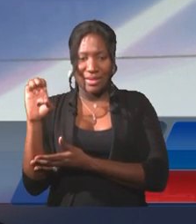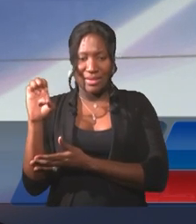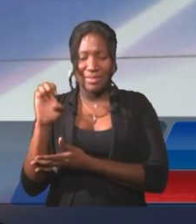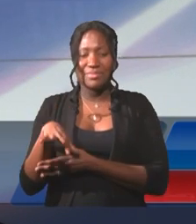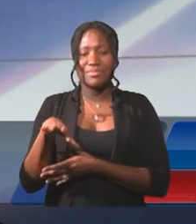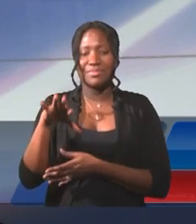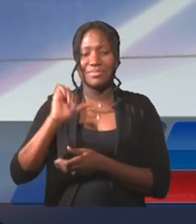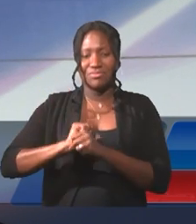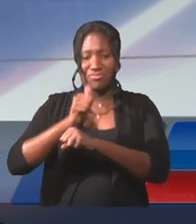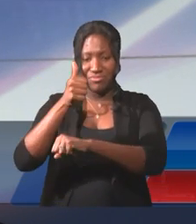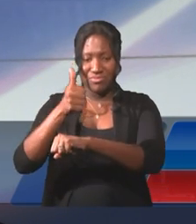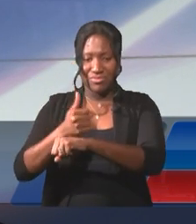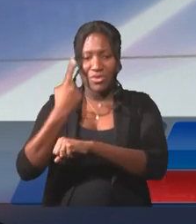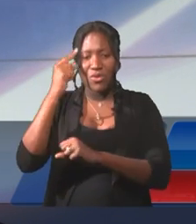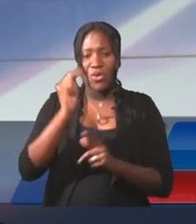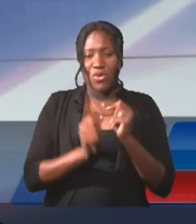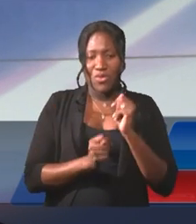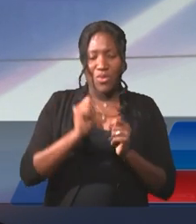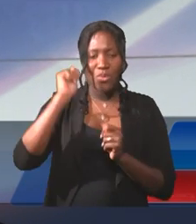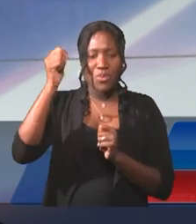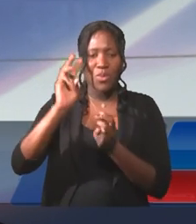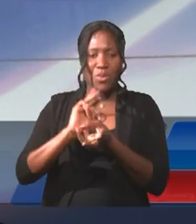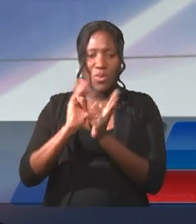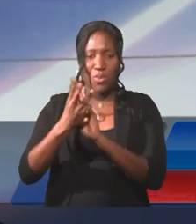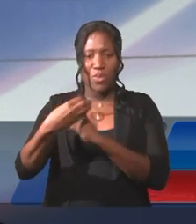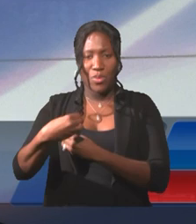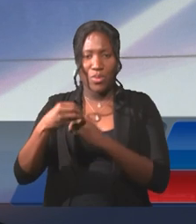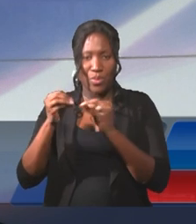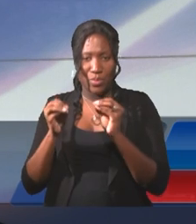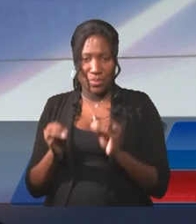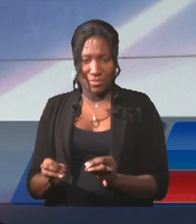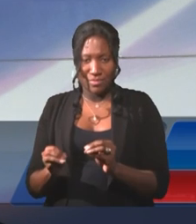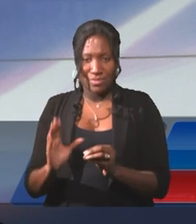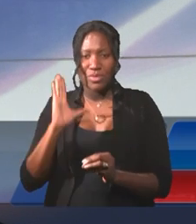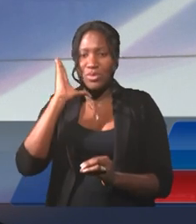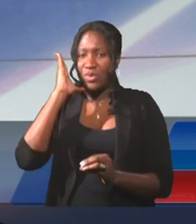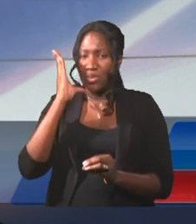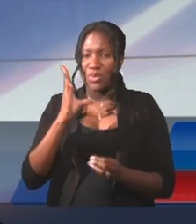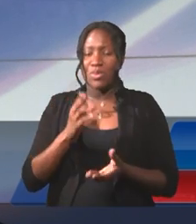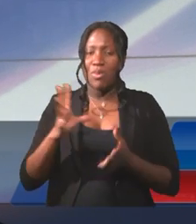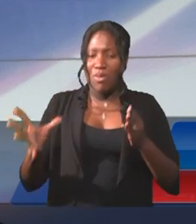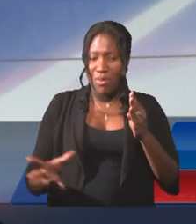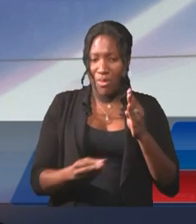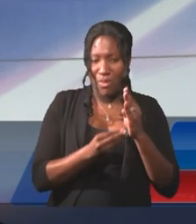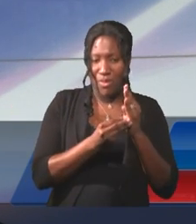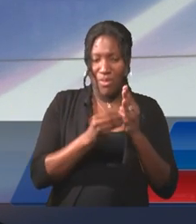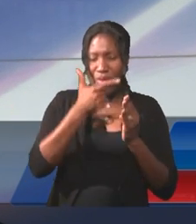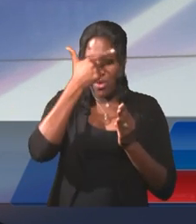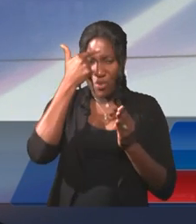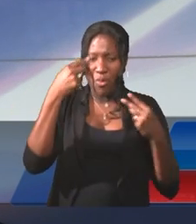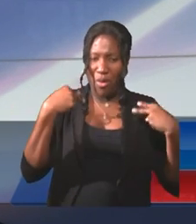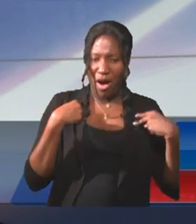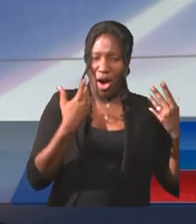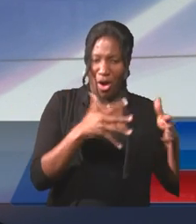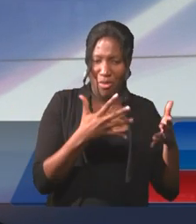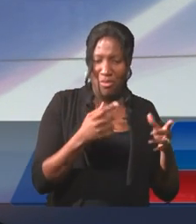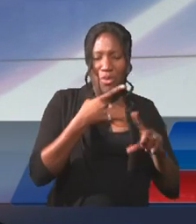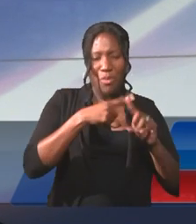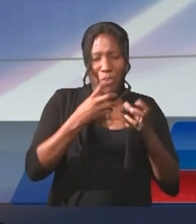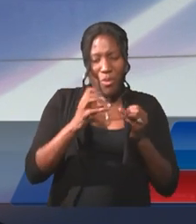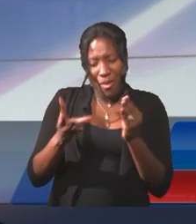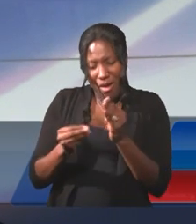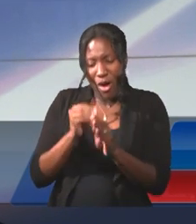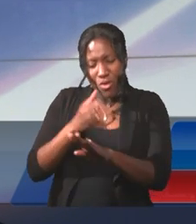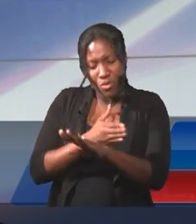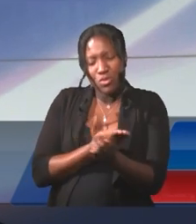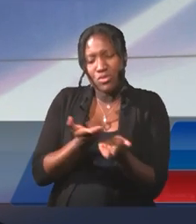station commissioned for the Trinidad and Tobago Meteorological Service is expected to complement the recent additions to the TTMS